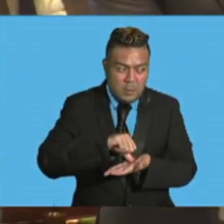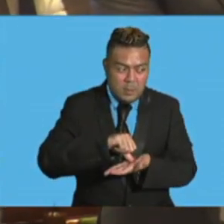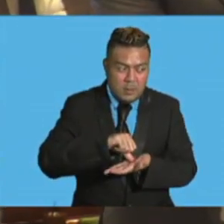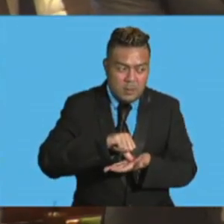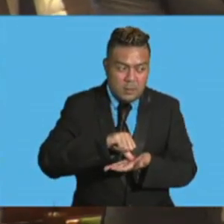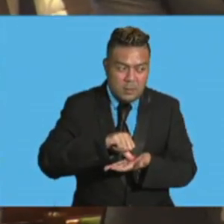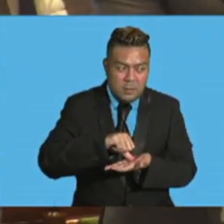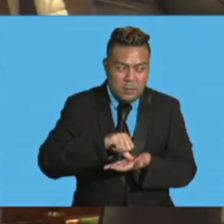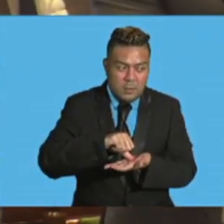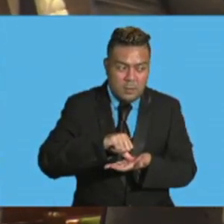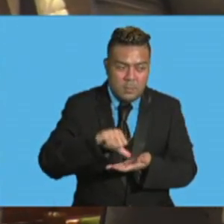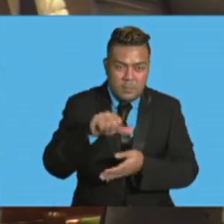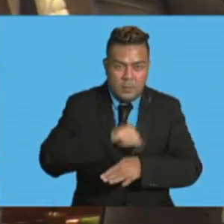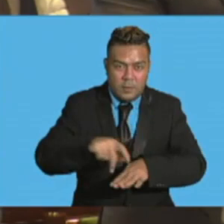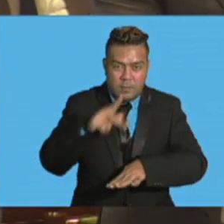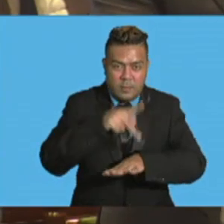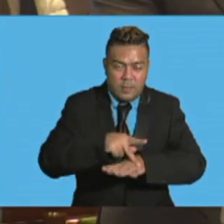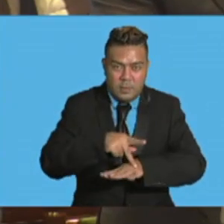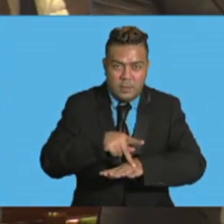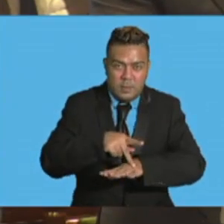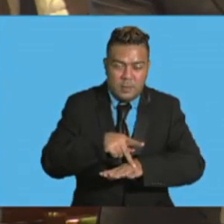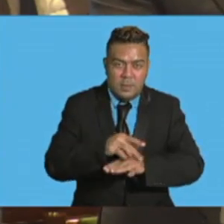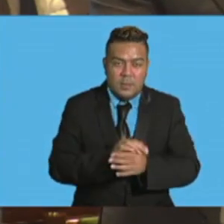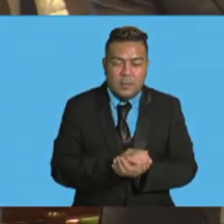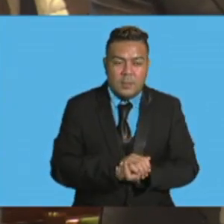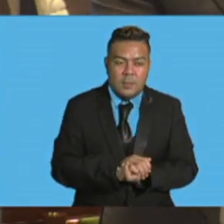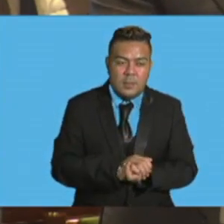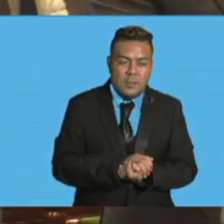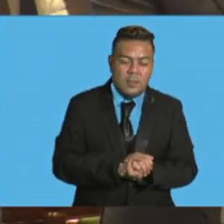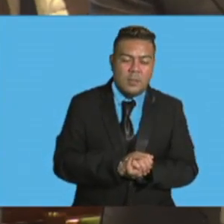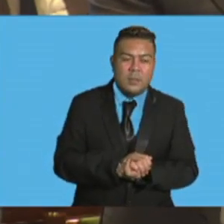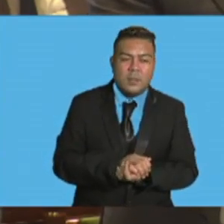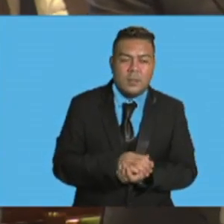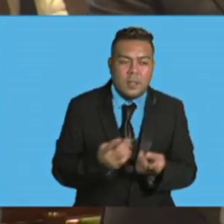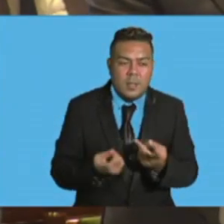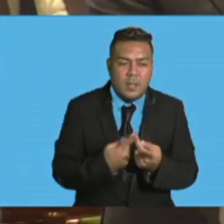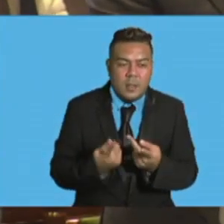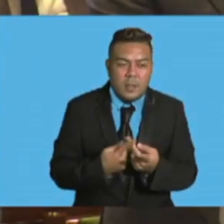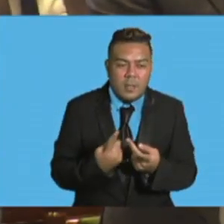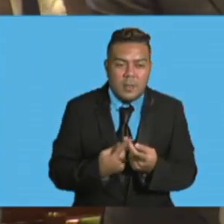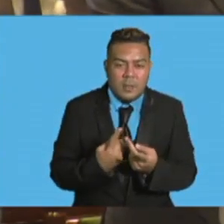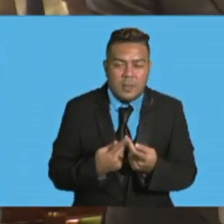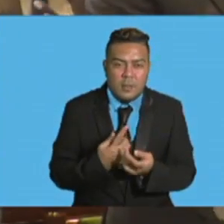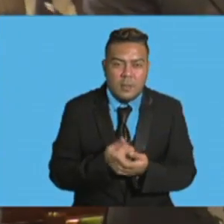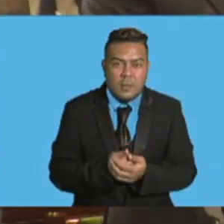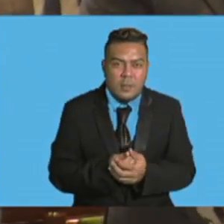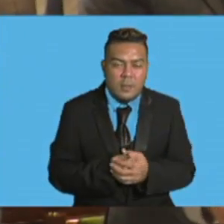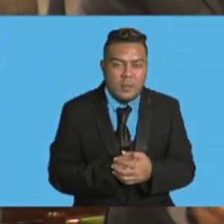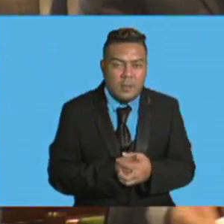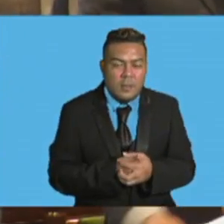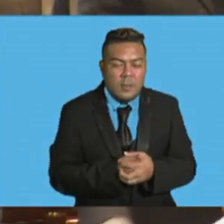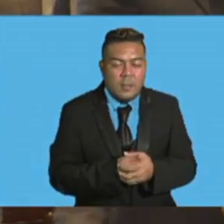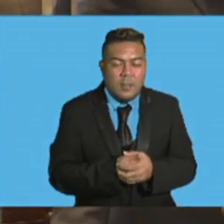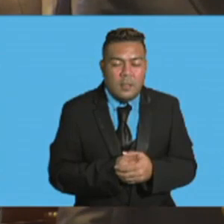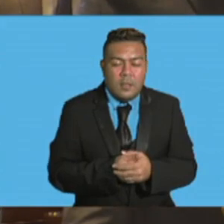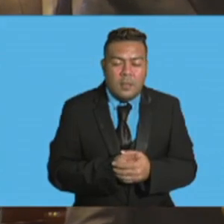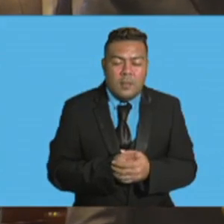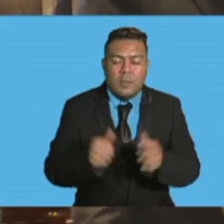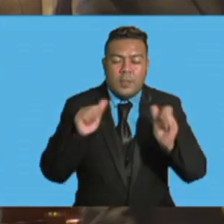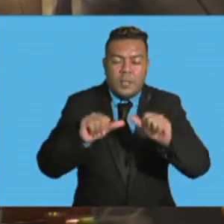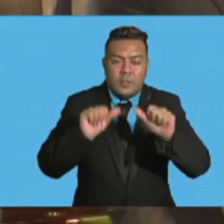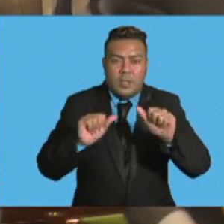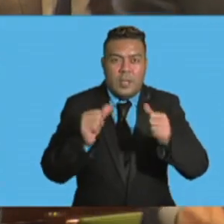need to ensure continuous diversification of the tourism sector, establishment of new source markets and airline routes, protection, of course,